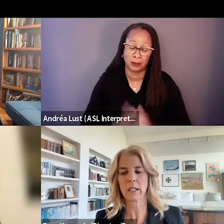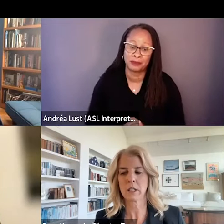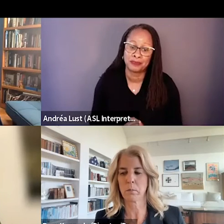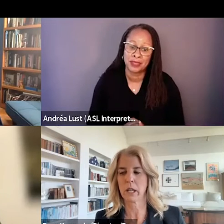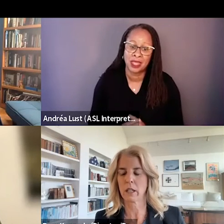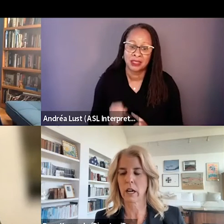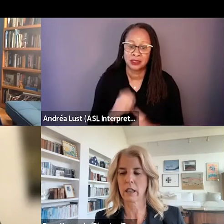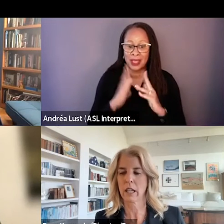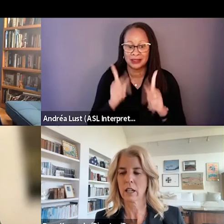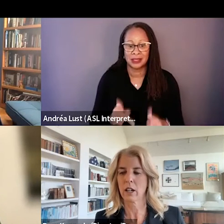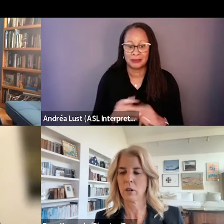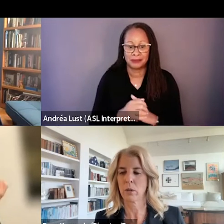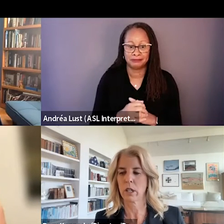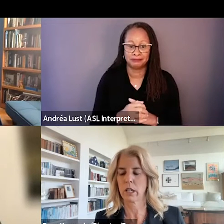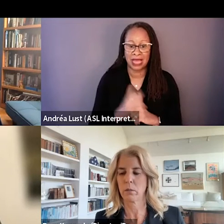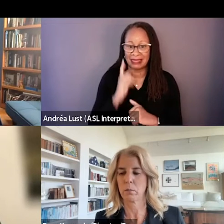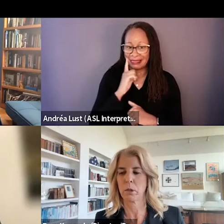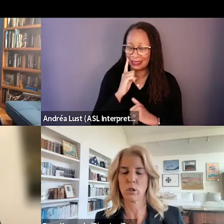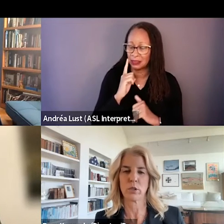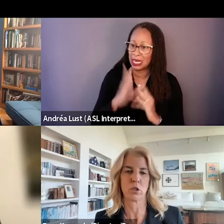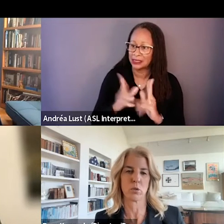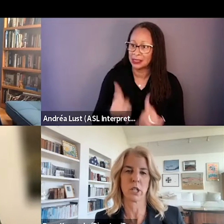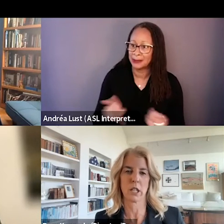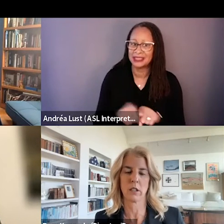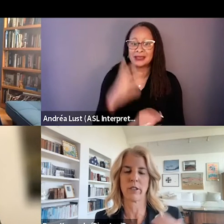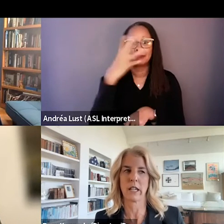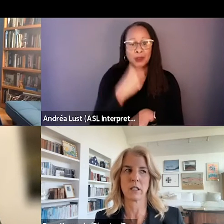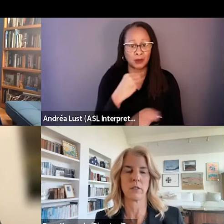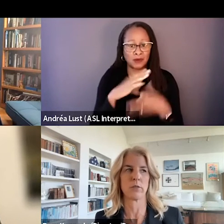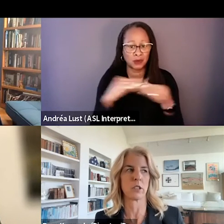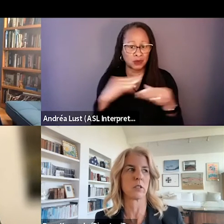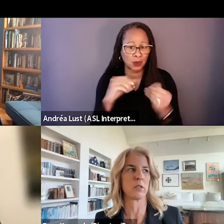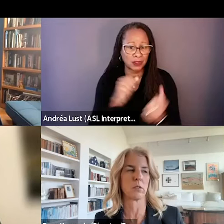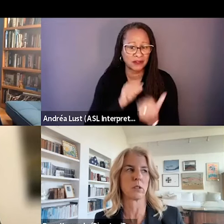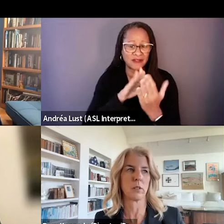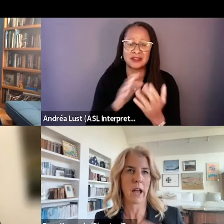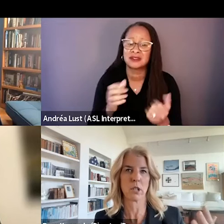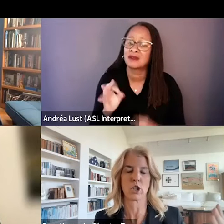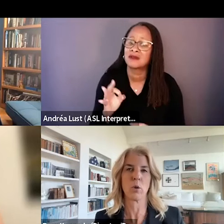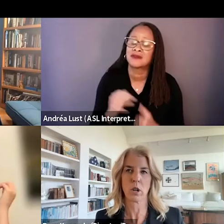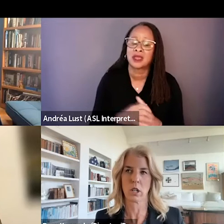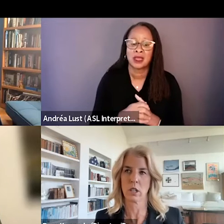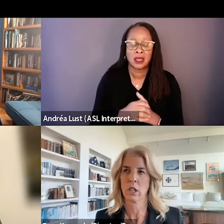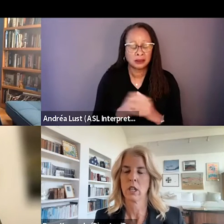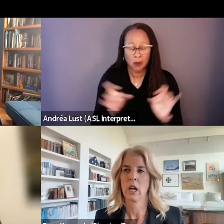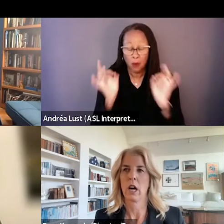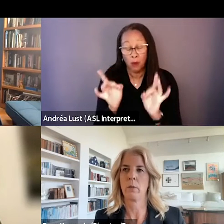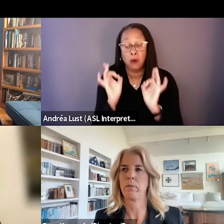So it ends up being, I think, a really beautiful story in the face of just abject